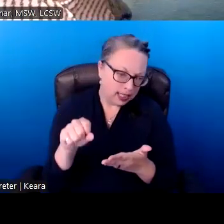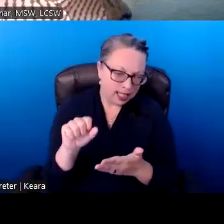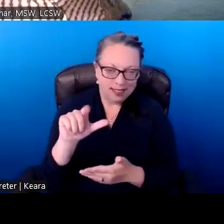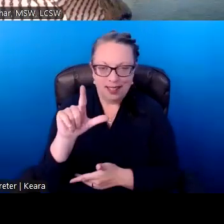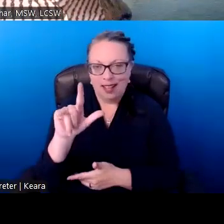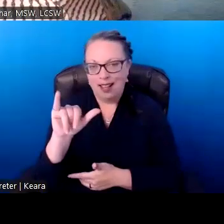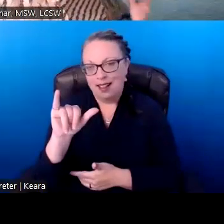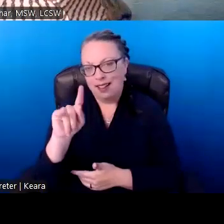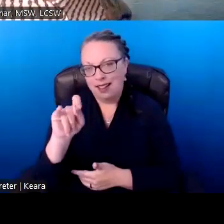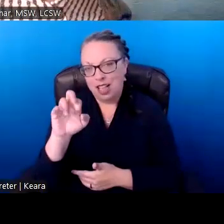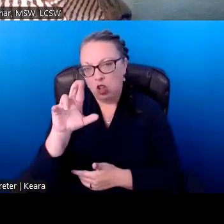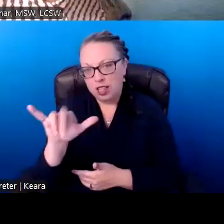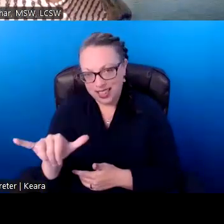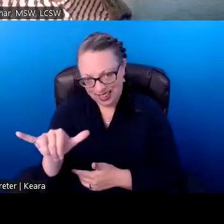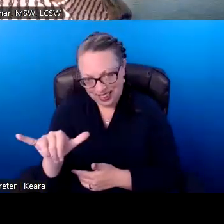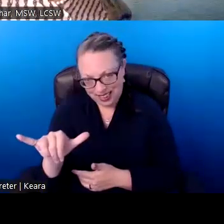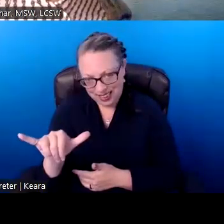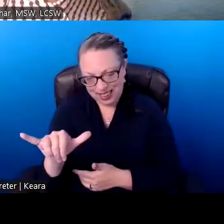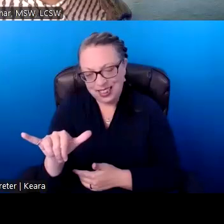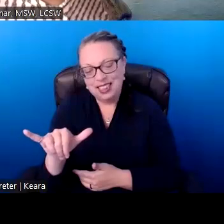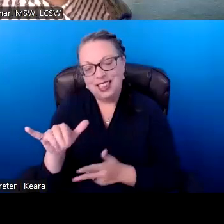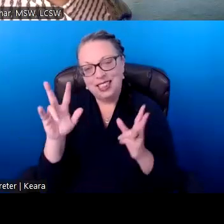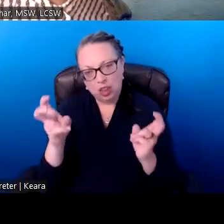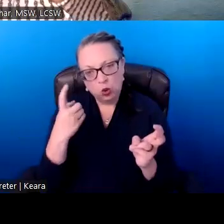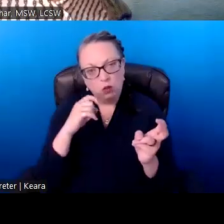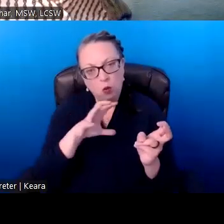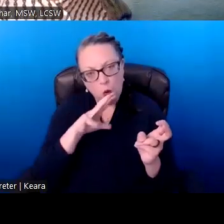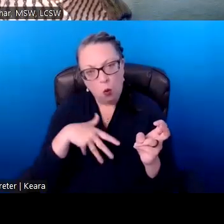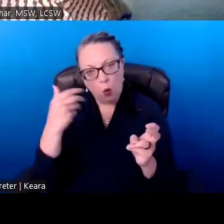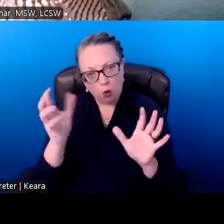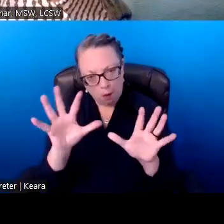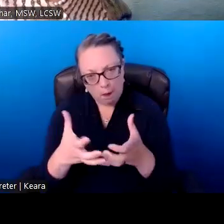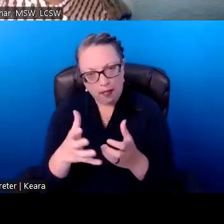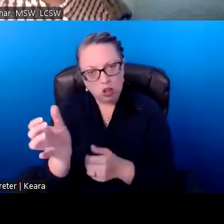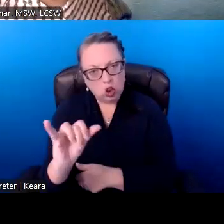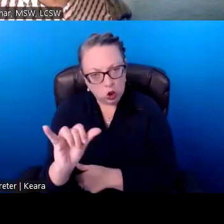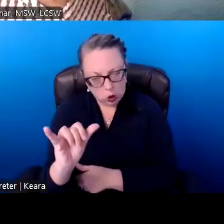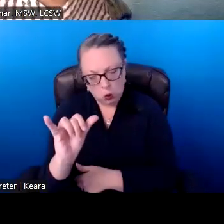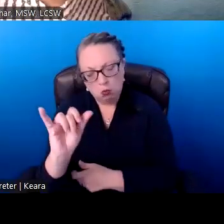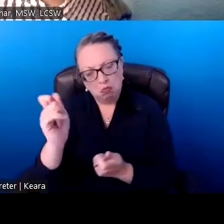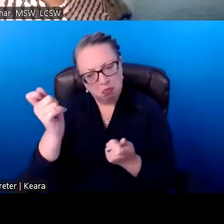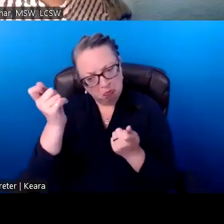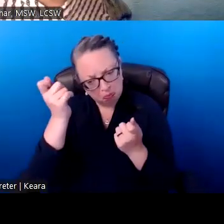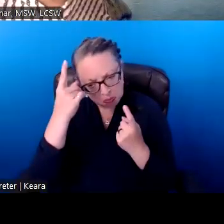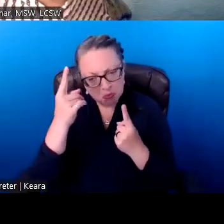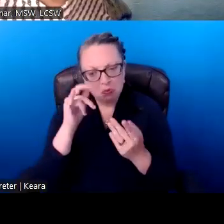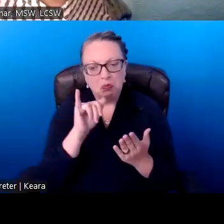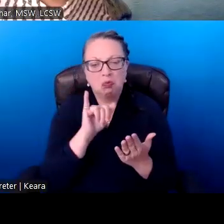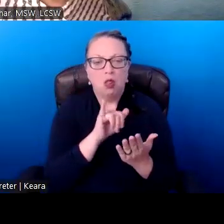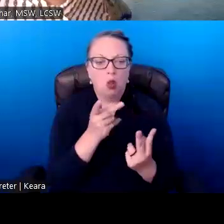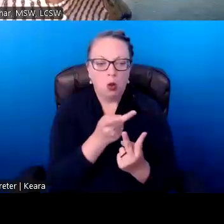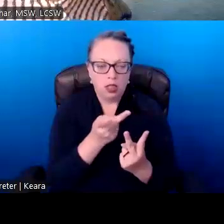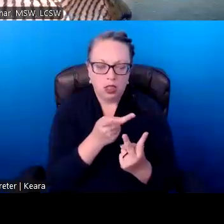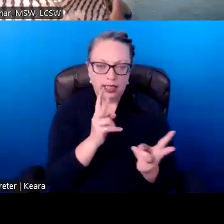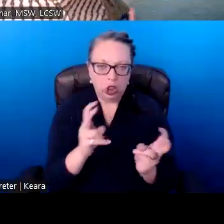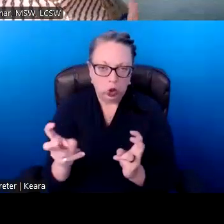also an issue for older adults population. So absolutely, those two issues need to be addressed.